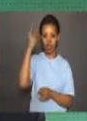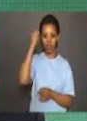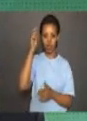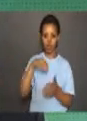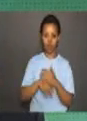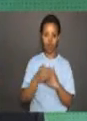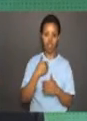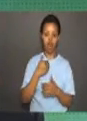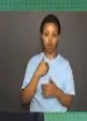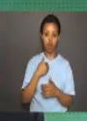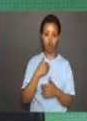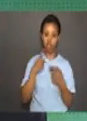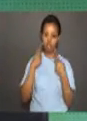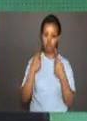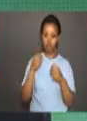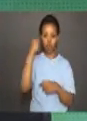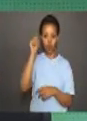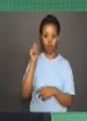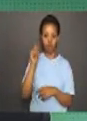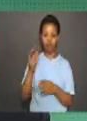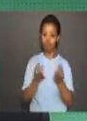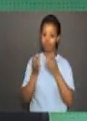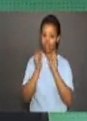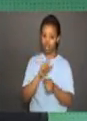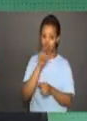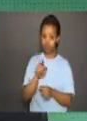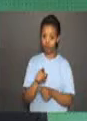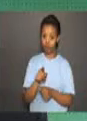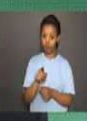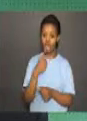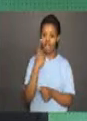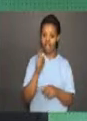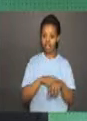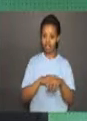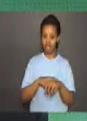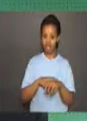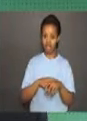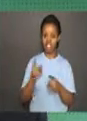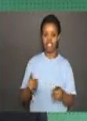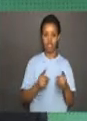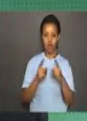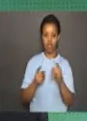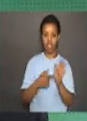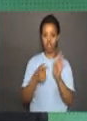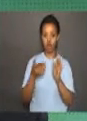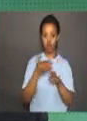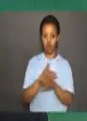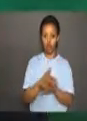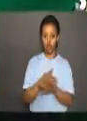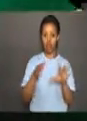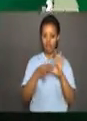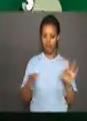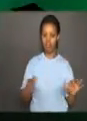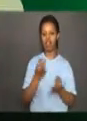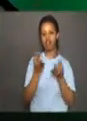of evolution? Once you have named the methods, describe each one in a